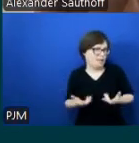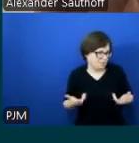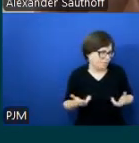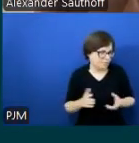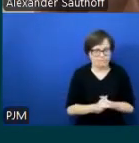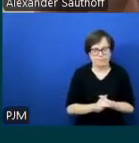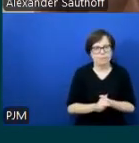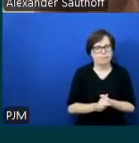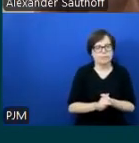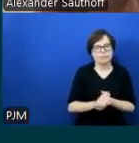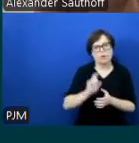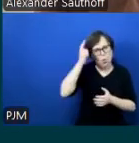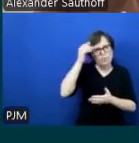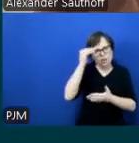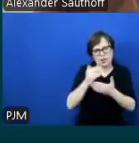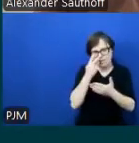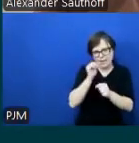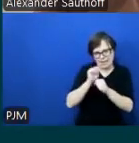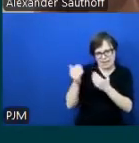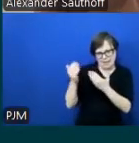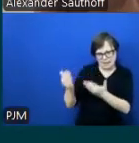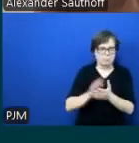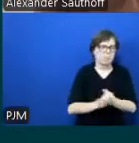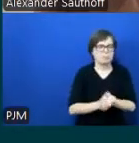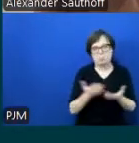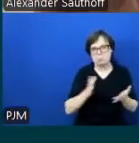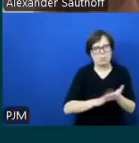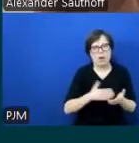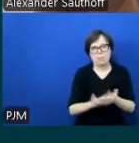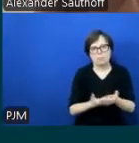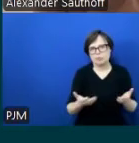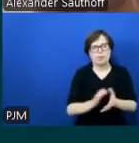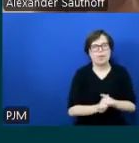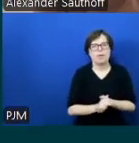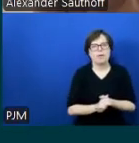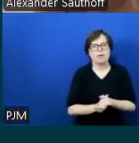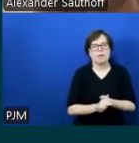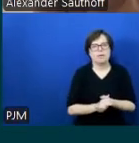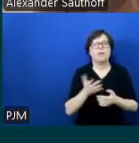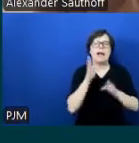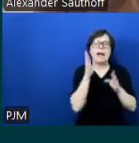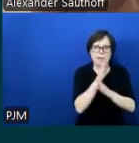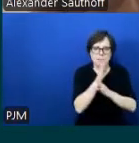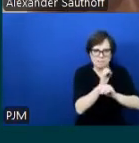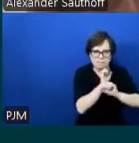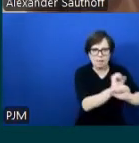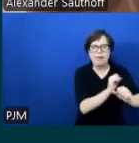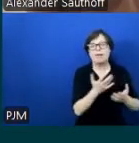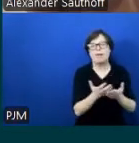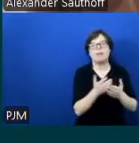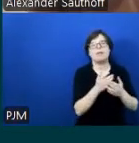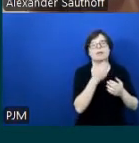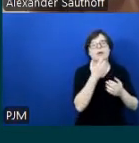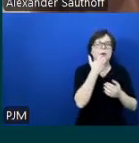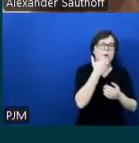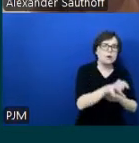The climate criteria, for example, the heat tolerance, the drought tolerance, the cold hardiness, and also the tolerance to late